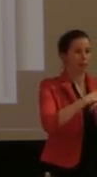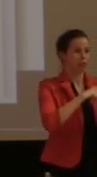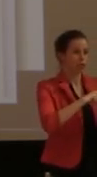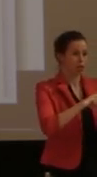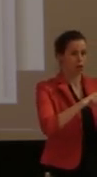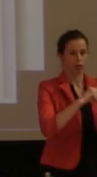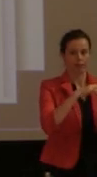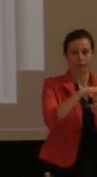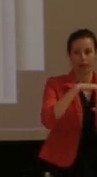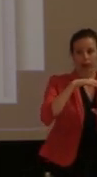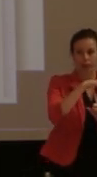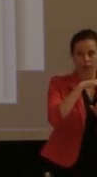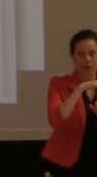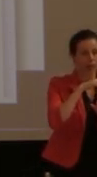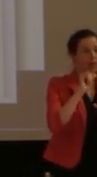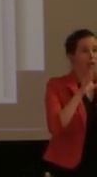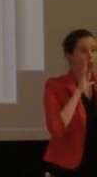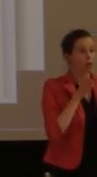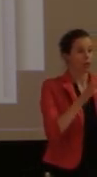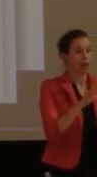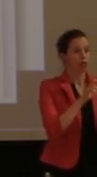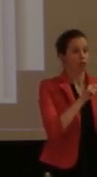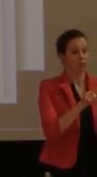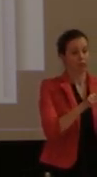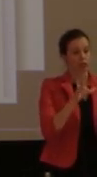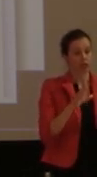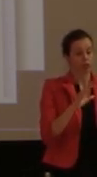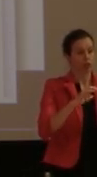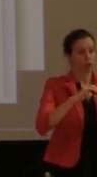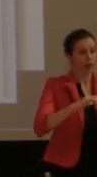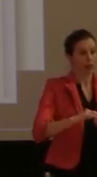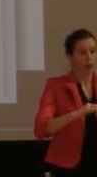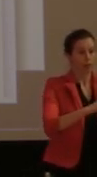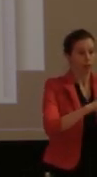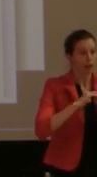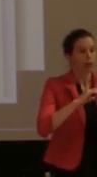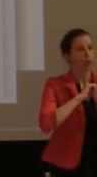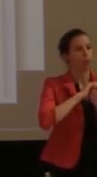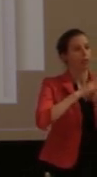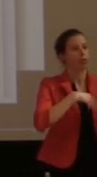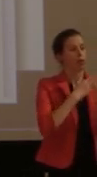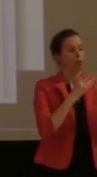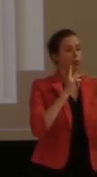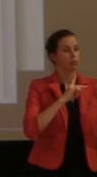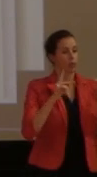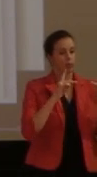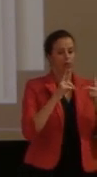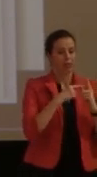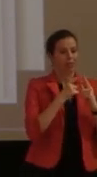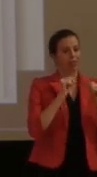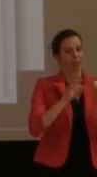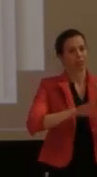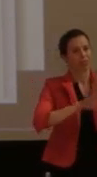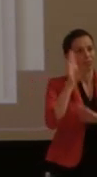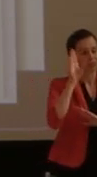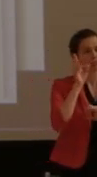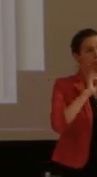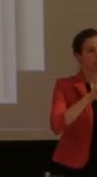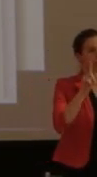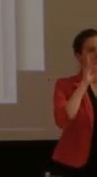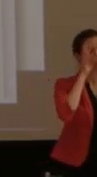The infrastructure will enable researchers to collaborate with participants and other researchers to accelerate breakthroughs and leverage